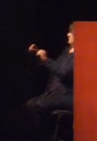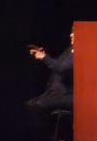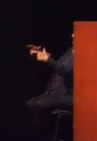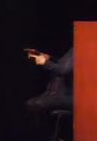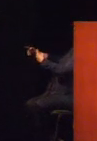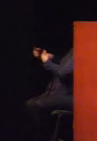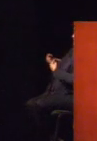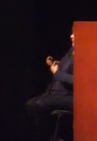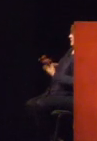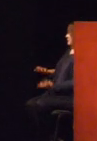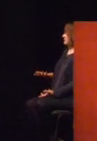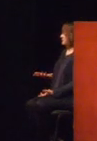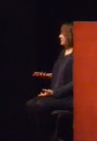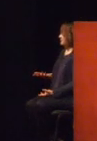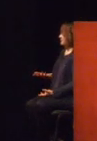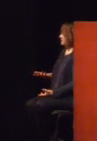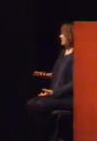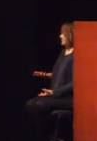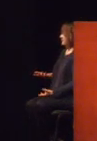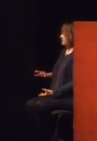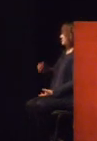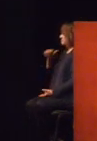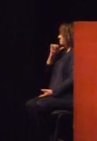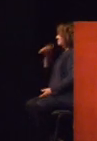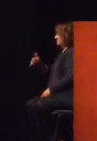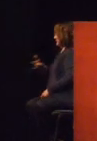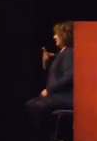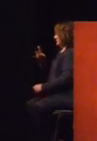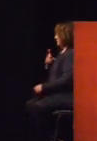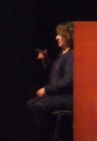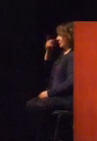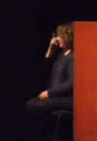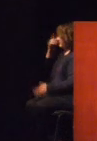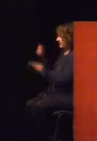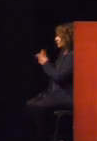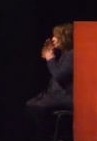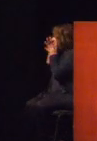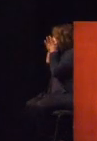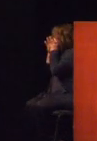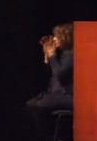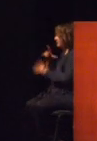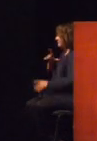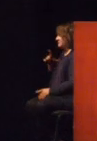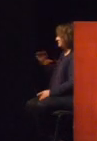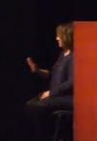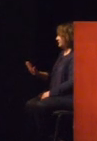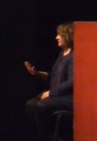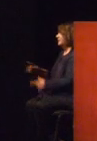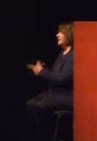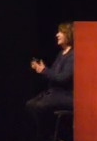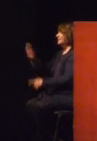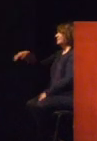way, that he did not anticipate we were going to see new initiatives. And then we asked about